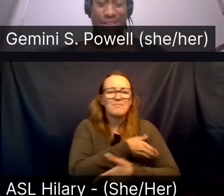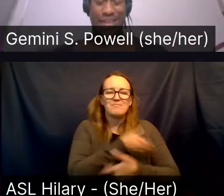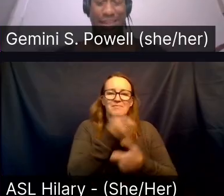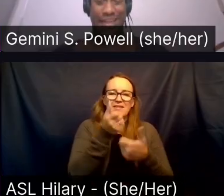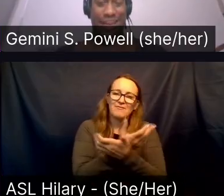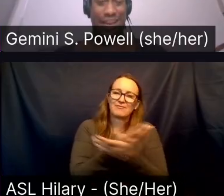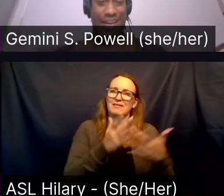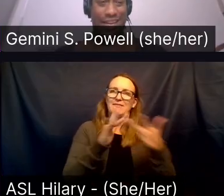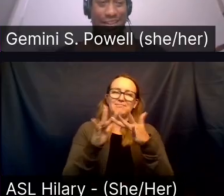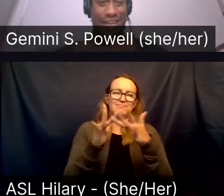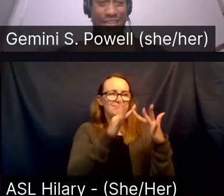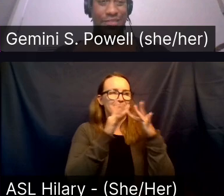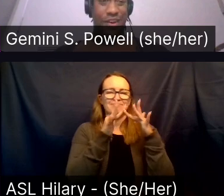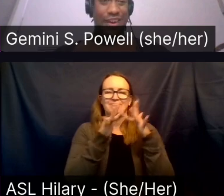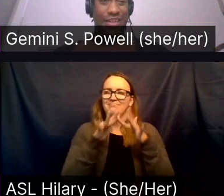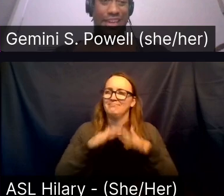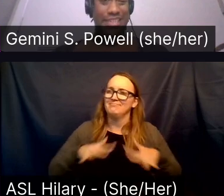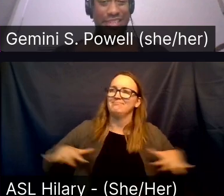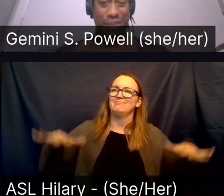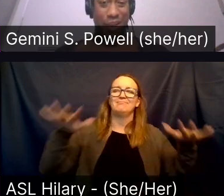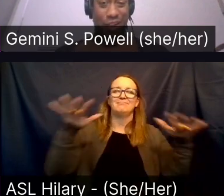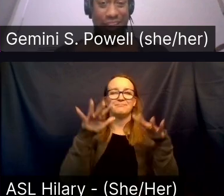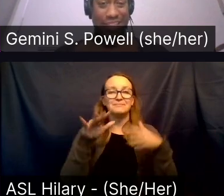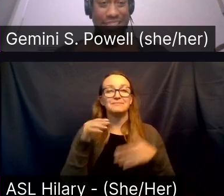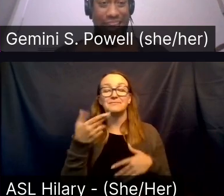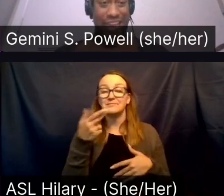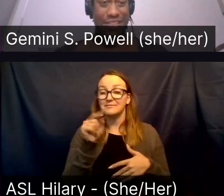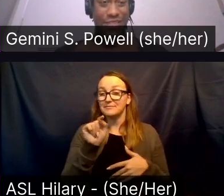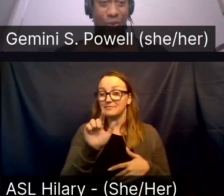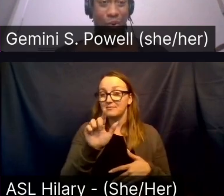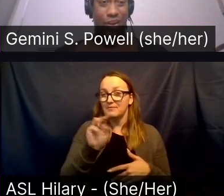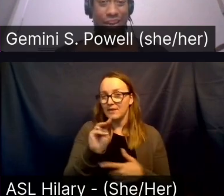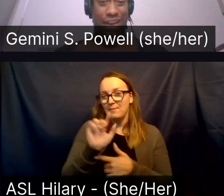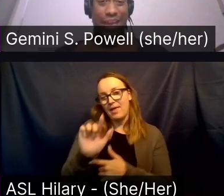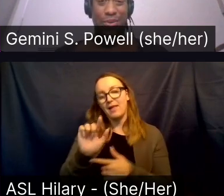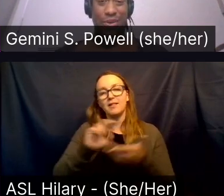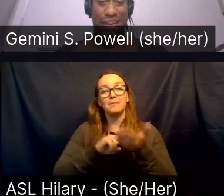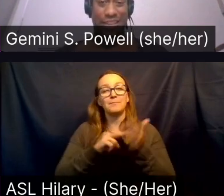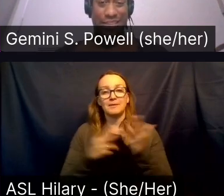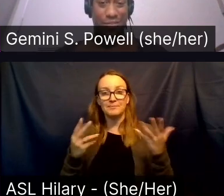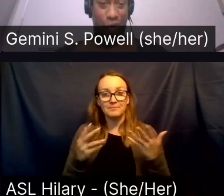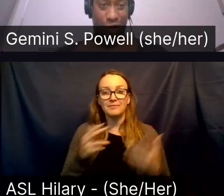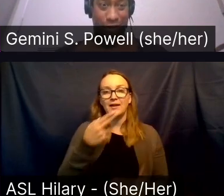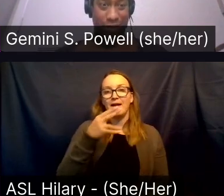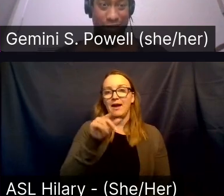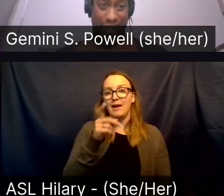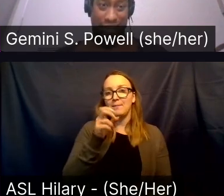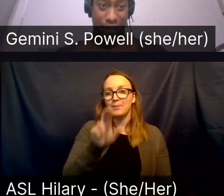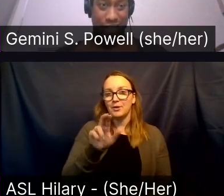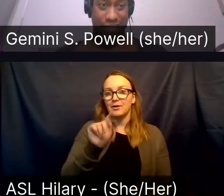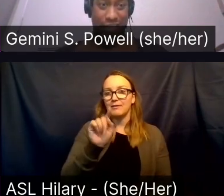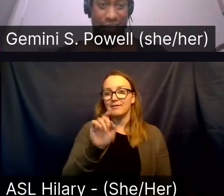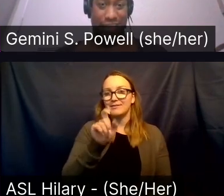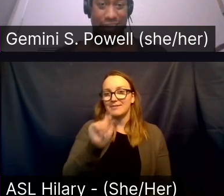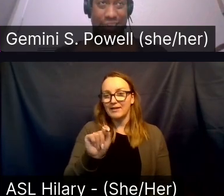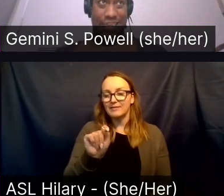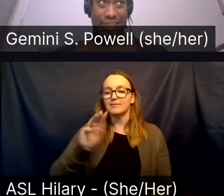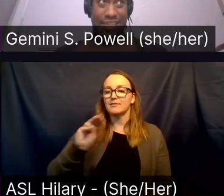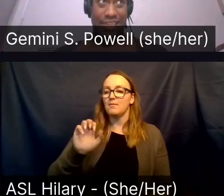Web? As far as HTML, it stands for Hypertext Markup